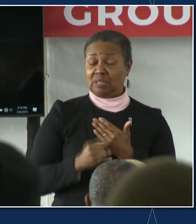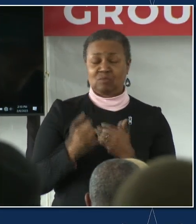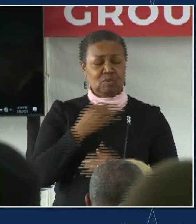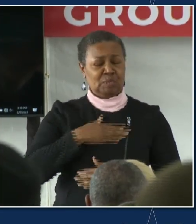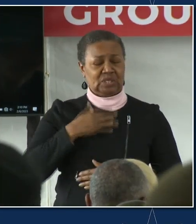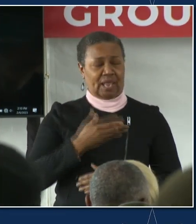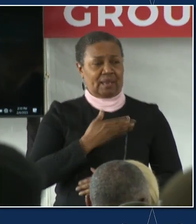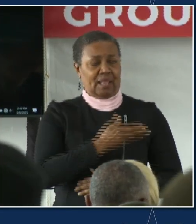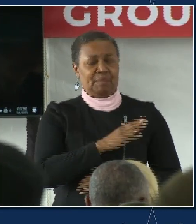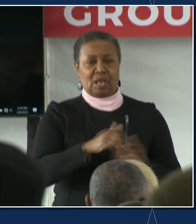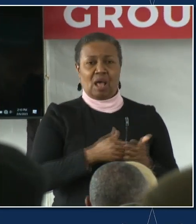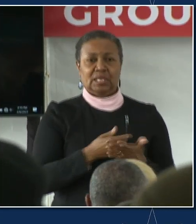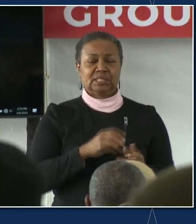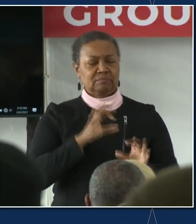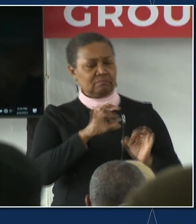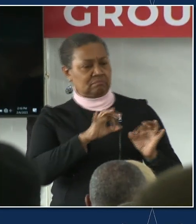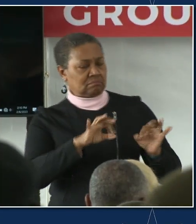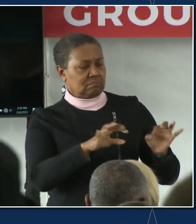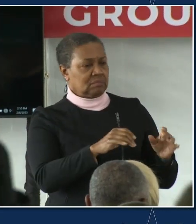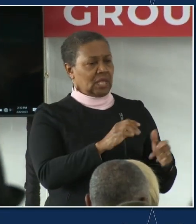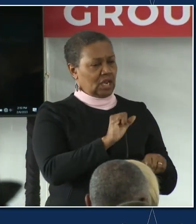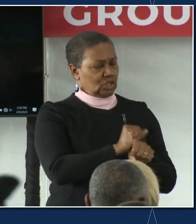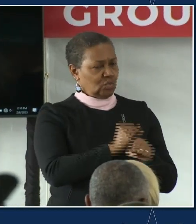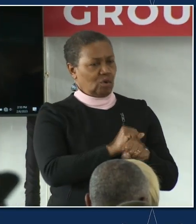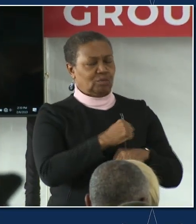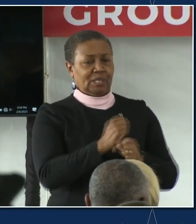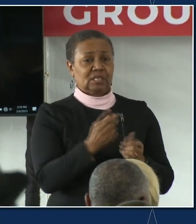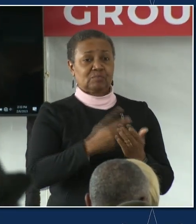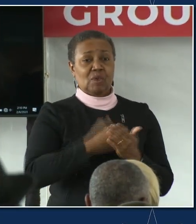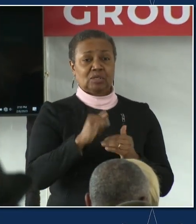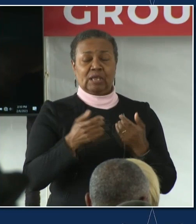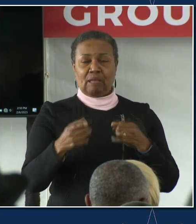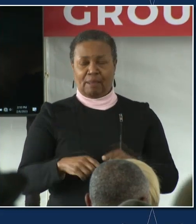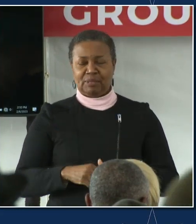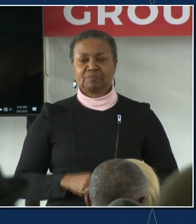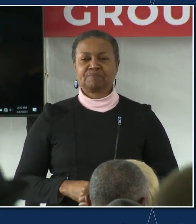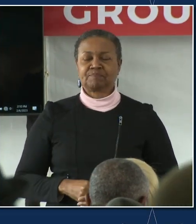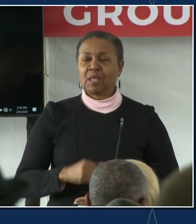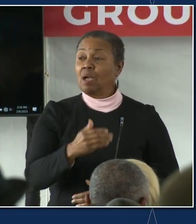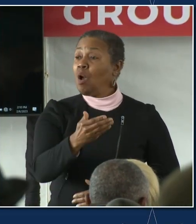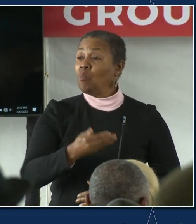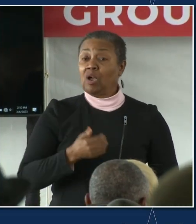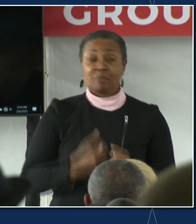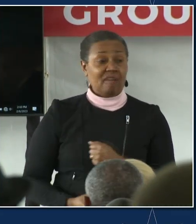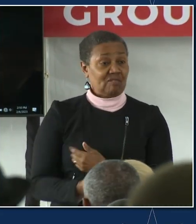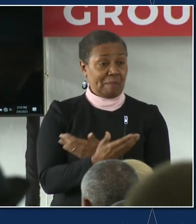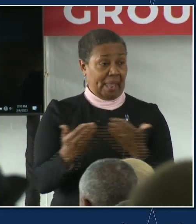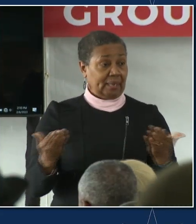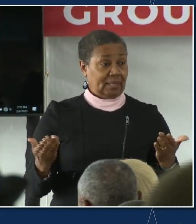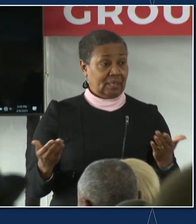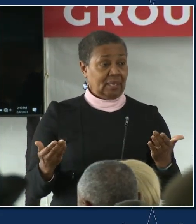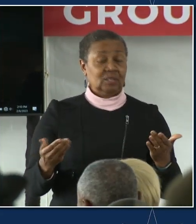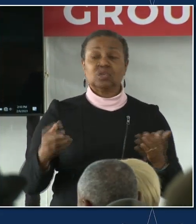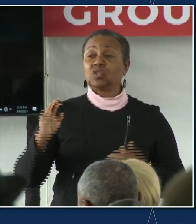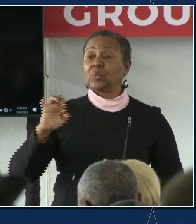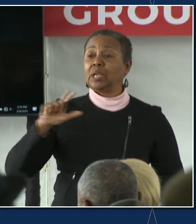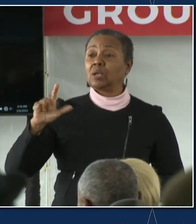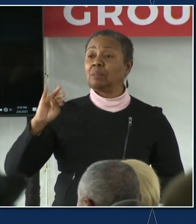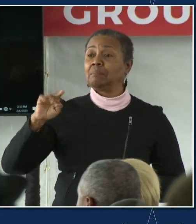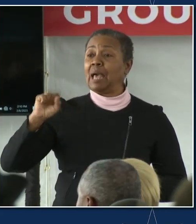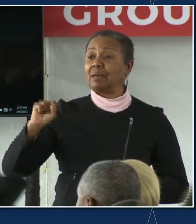him and all his input and everything he's done to bring this project together. Welcome everybody to the Regal